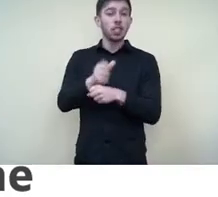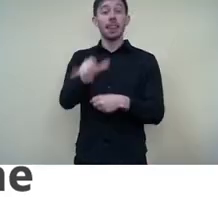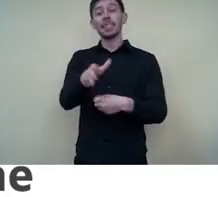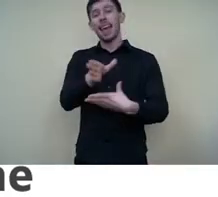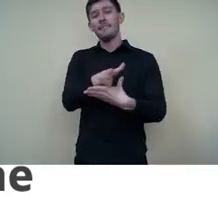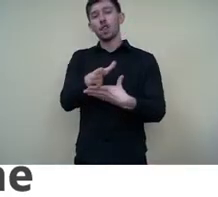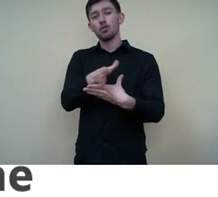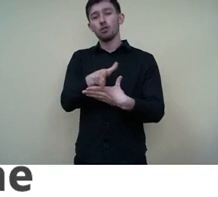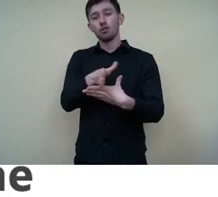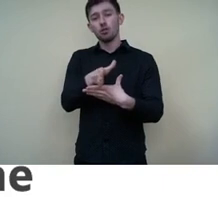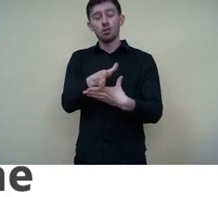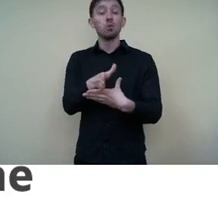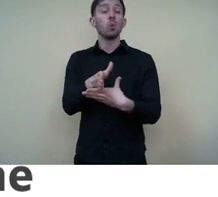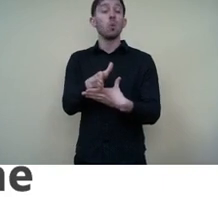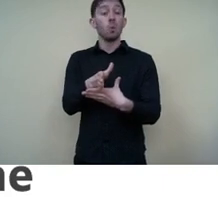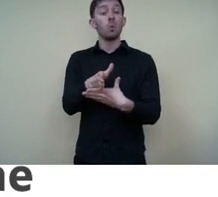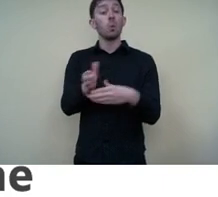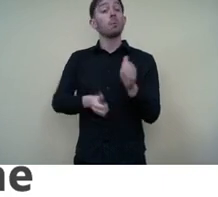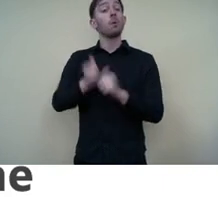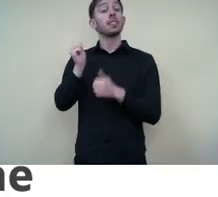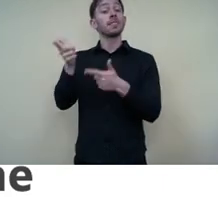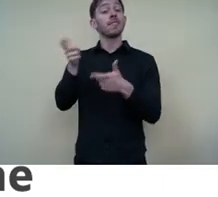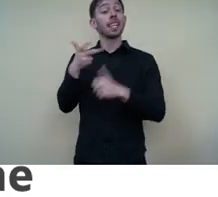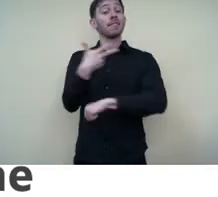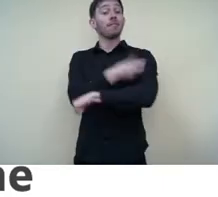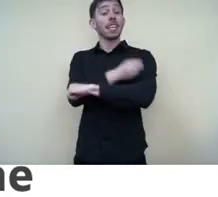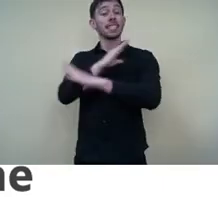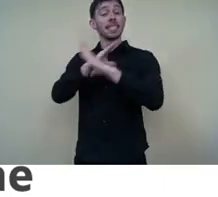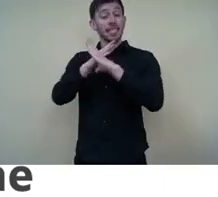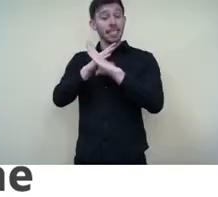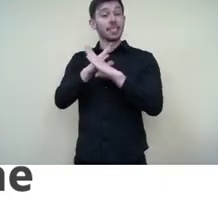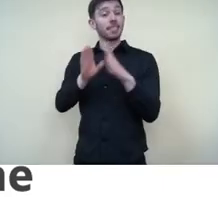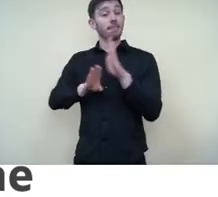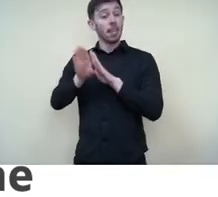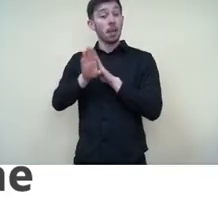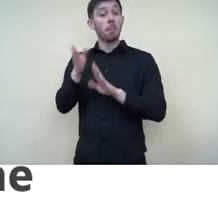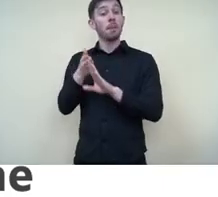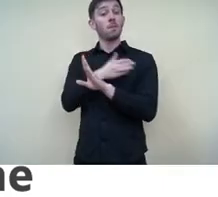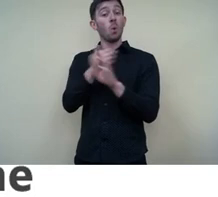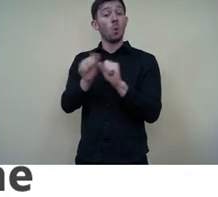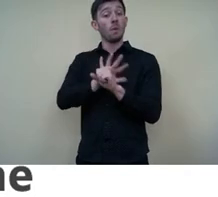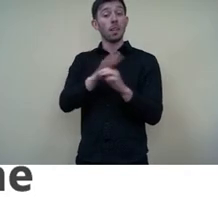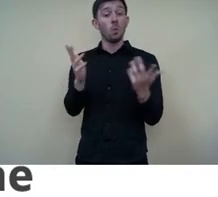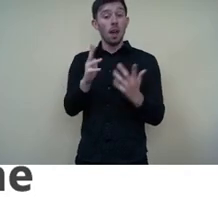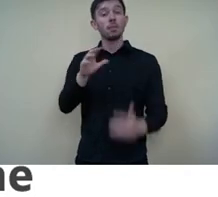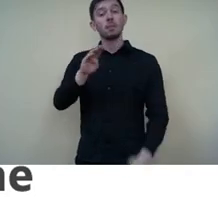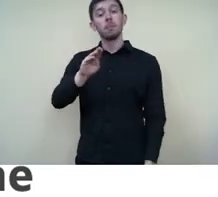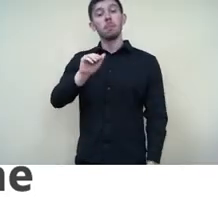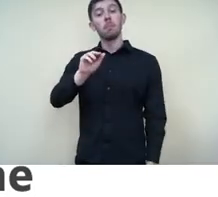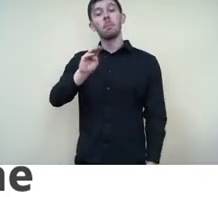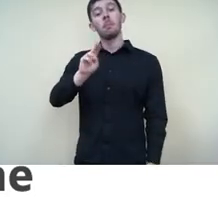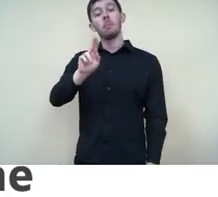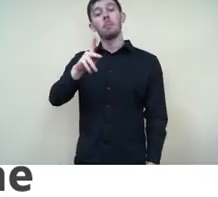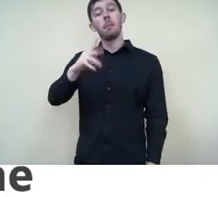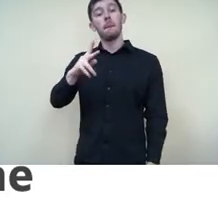history. And so the fastest vaccine ever developed before COVID-19 was actually the mumps vaccine, which happened right after World War